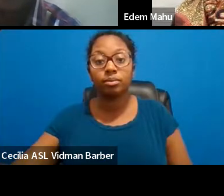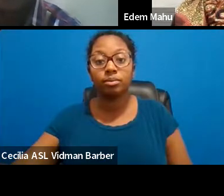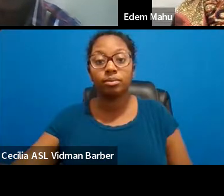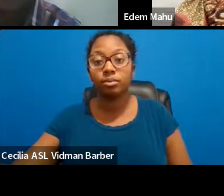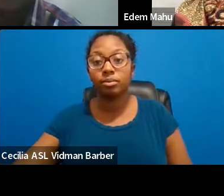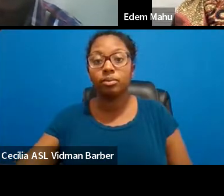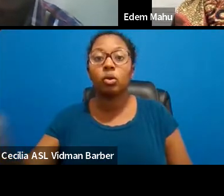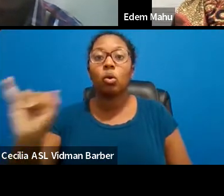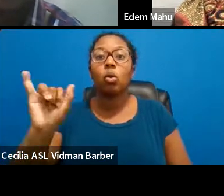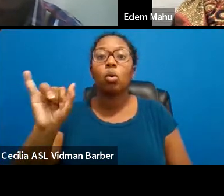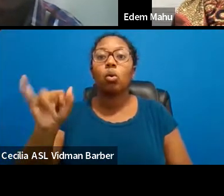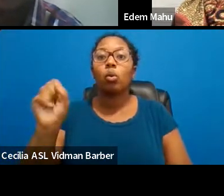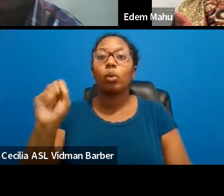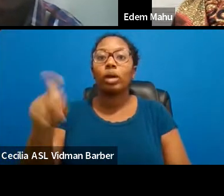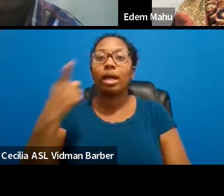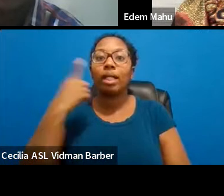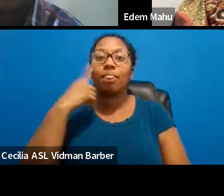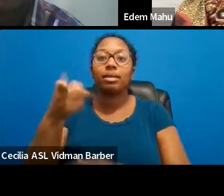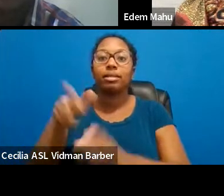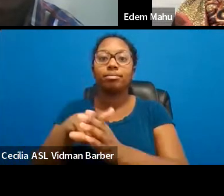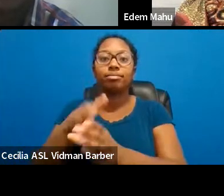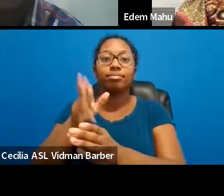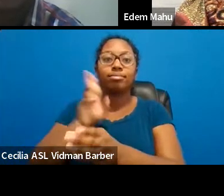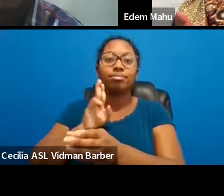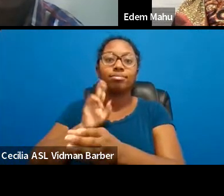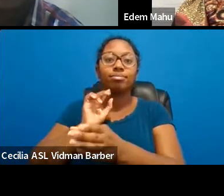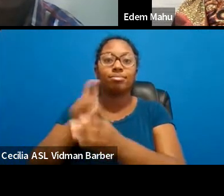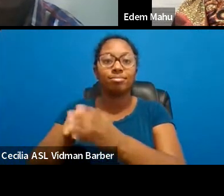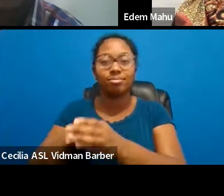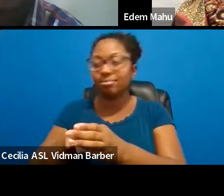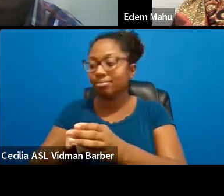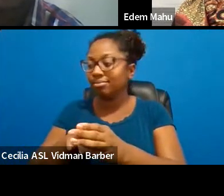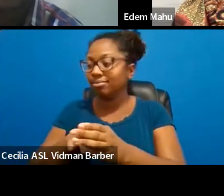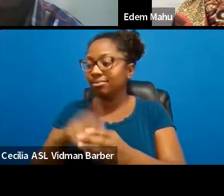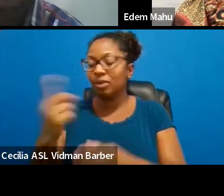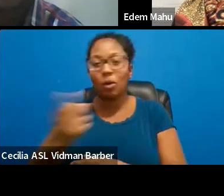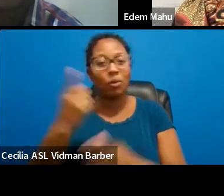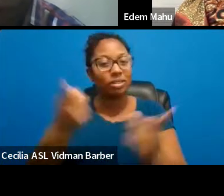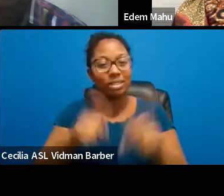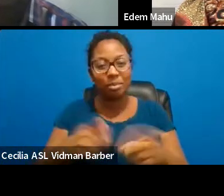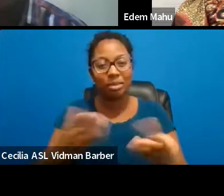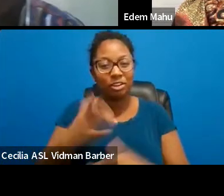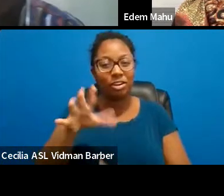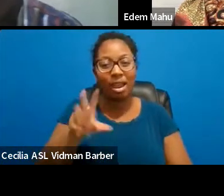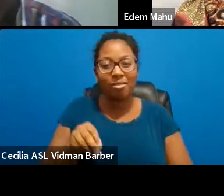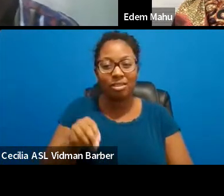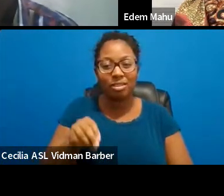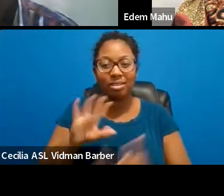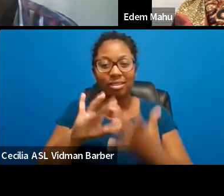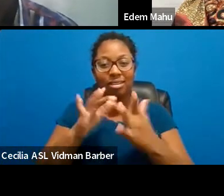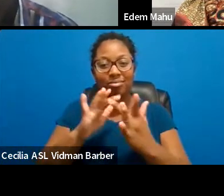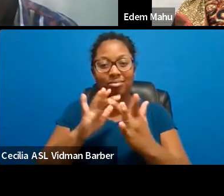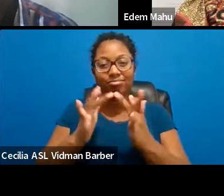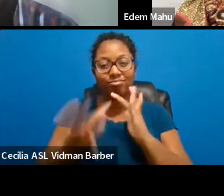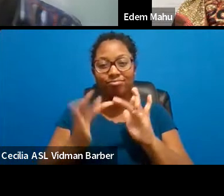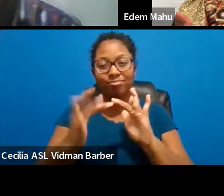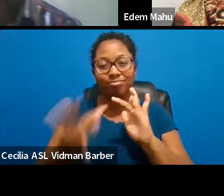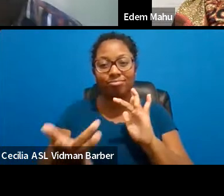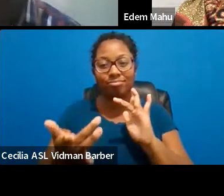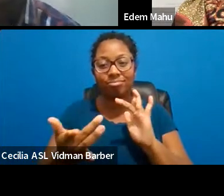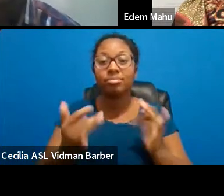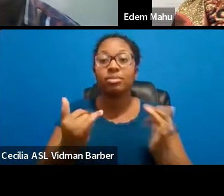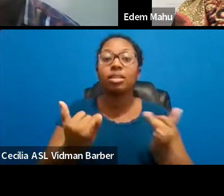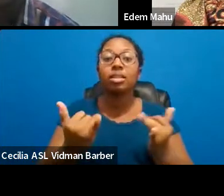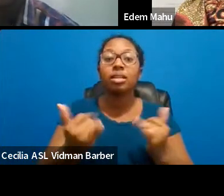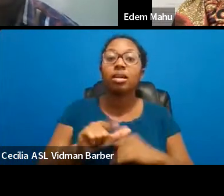I think he's going through one of those things that we always go through in Africa. So I'll pass that this